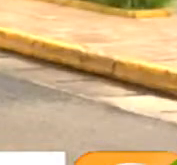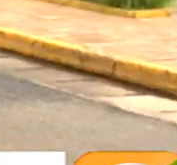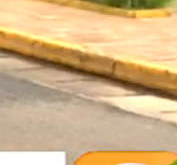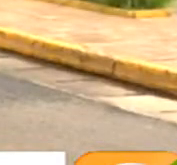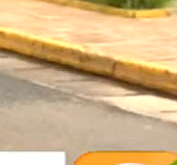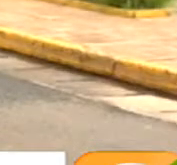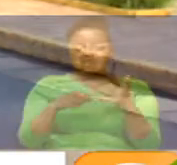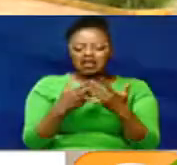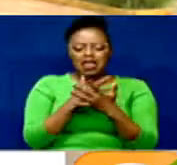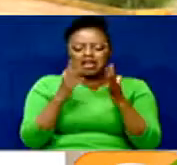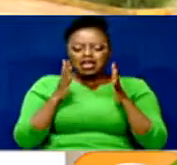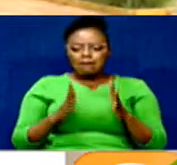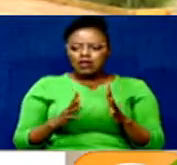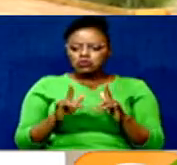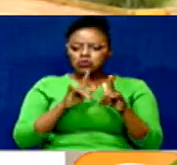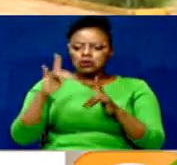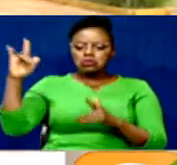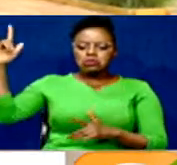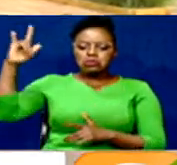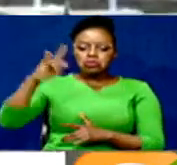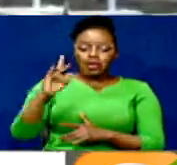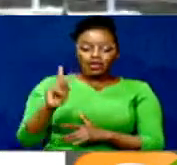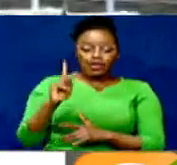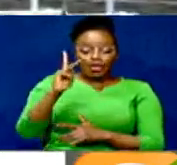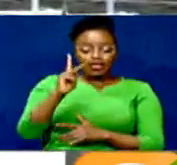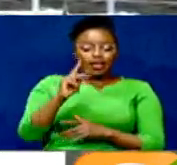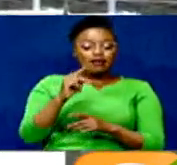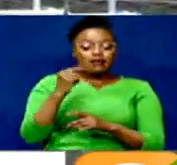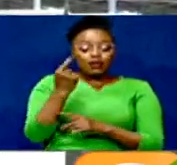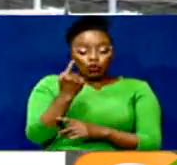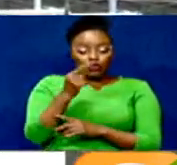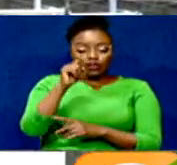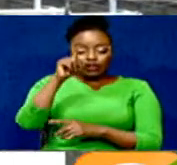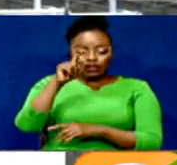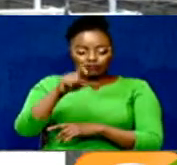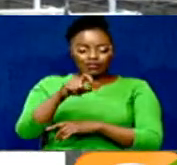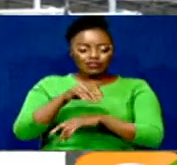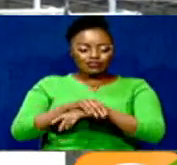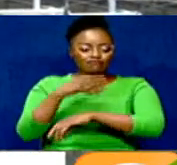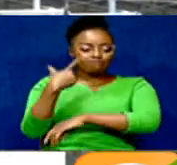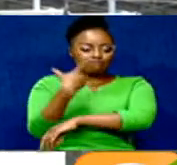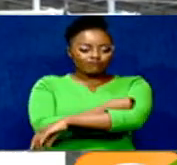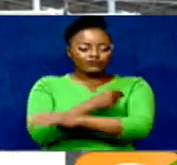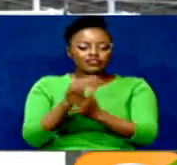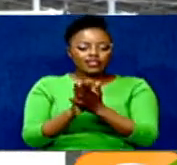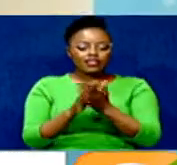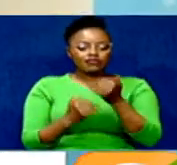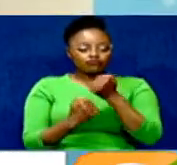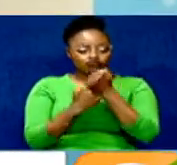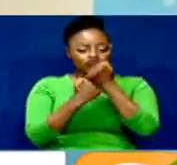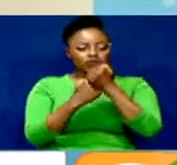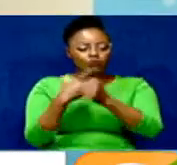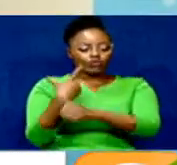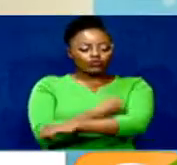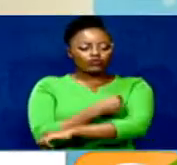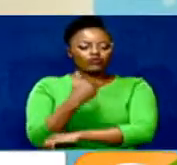says no traveller will be allowed into the country unless they are fully vaccinated and fully boosted.